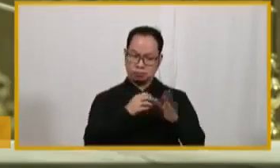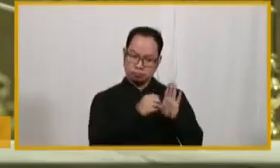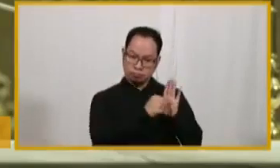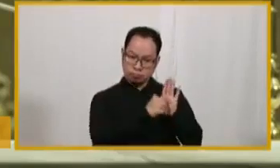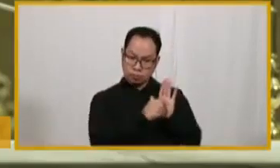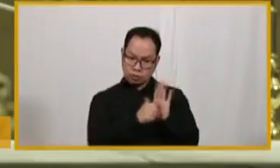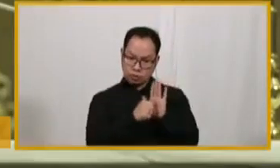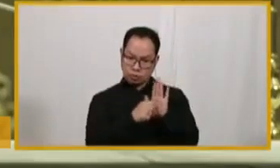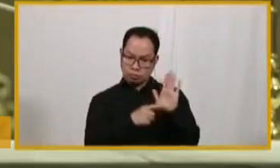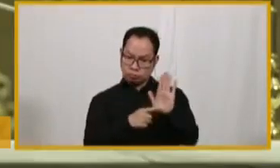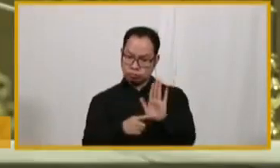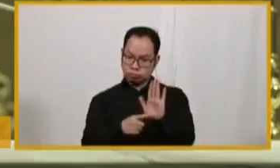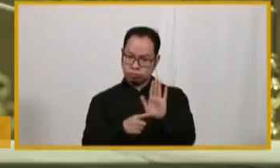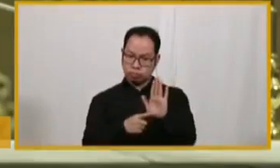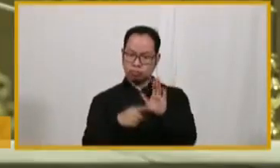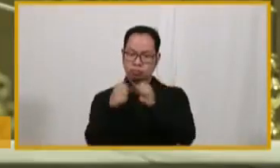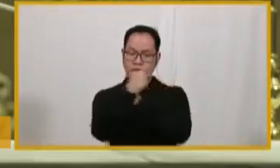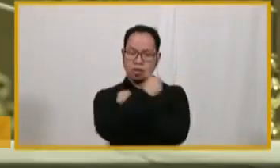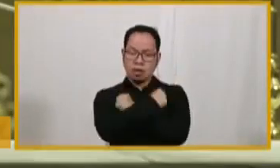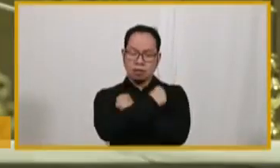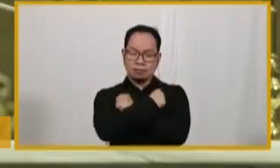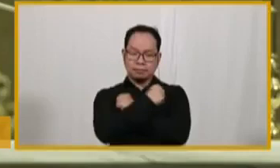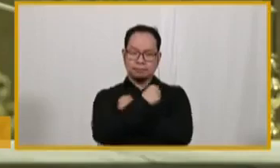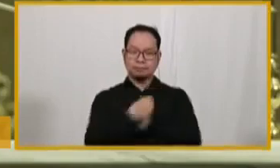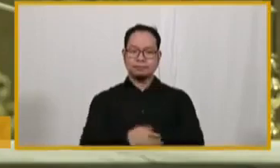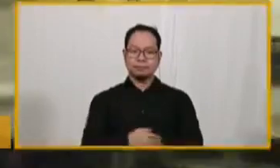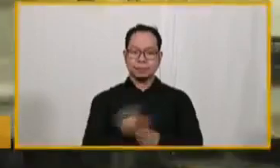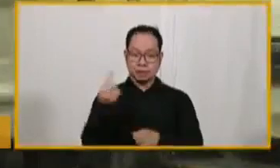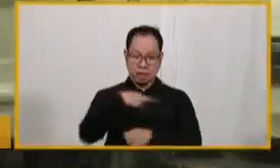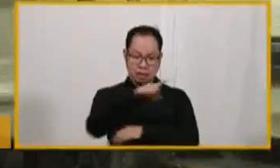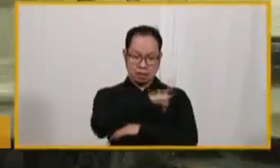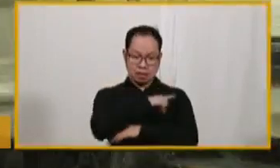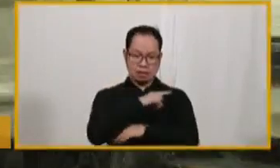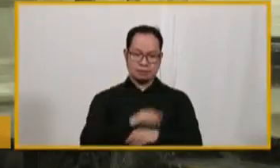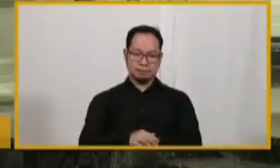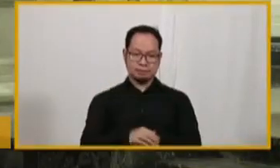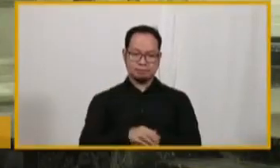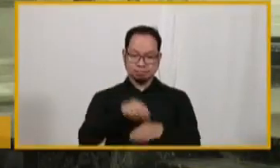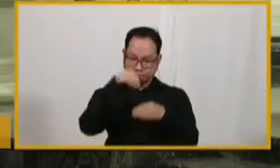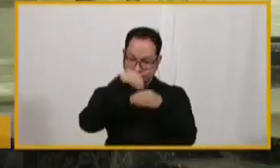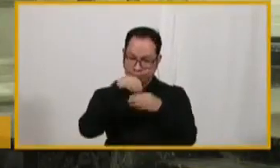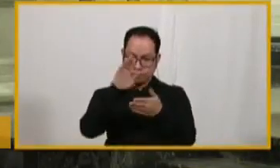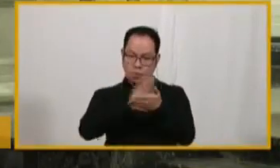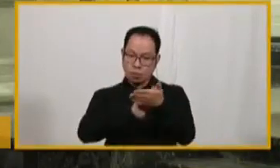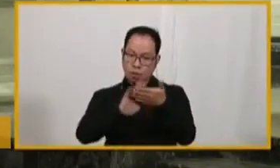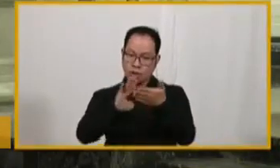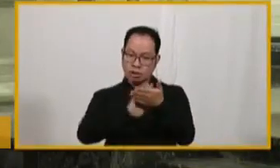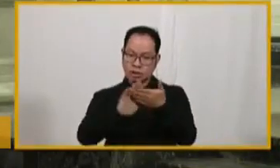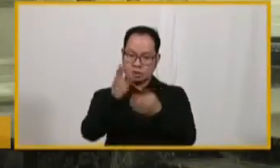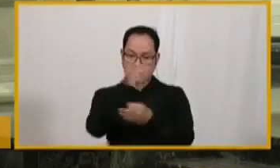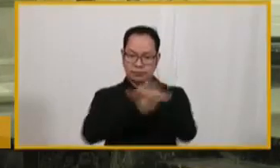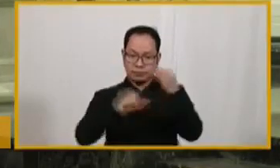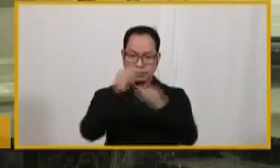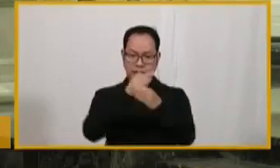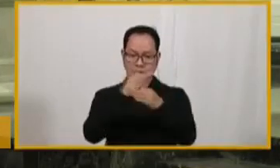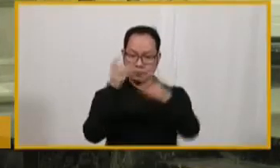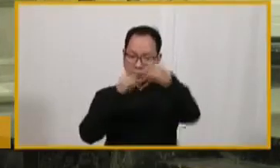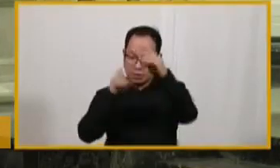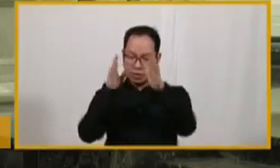the extent of his love. Sa paghuhugas ng paa ng kanyang mga